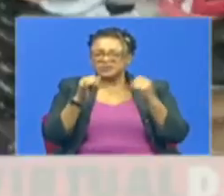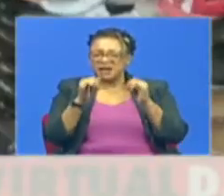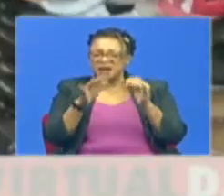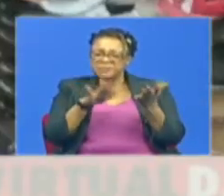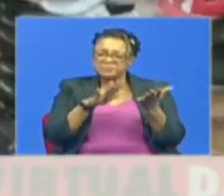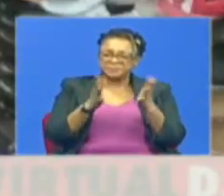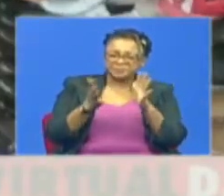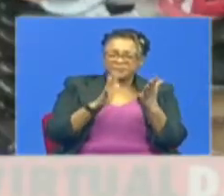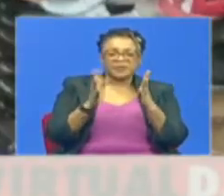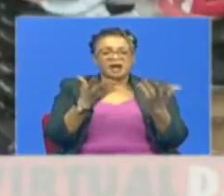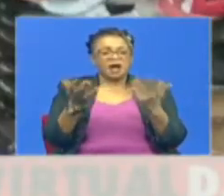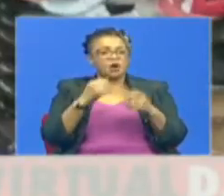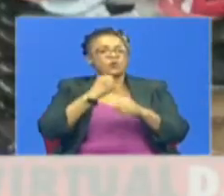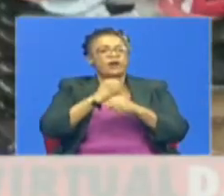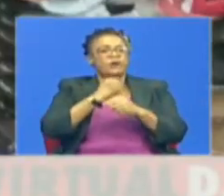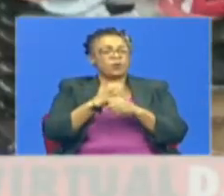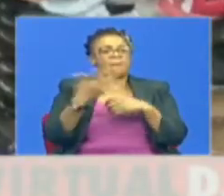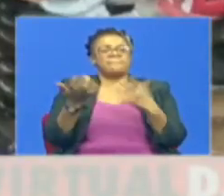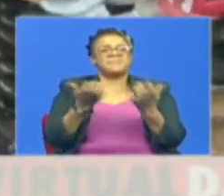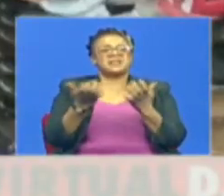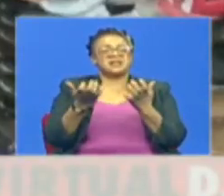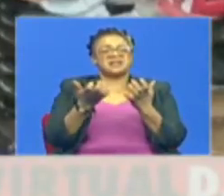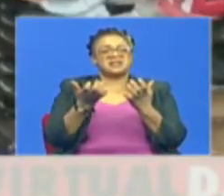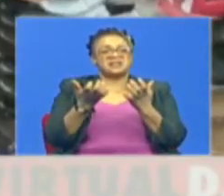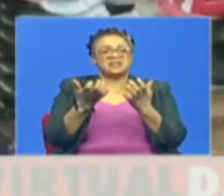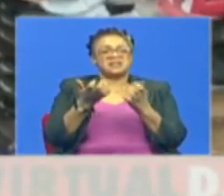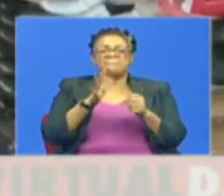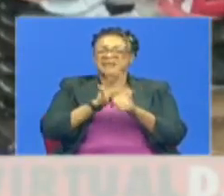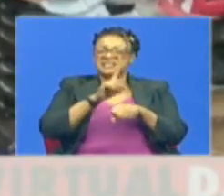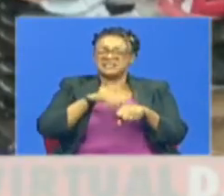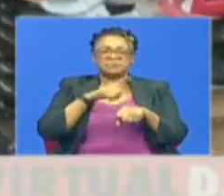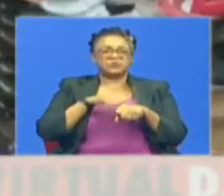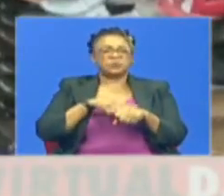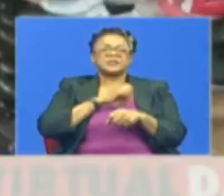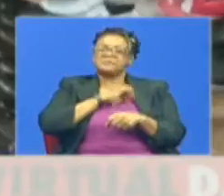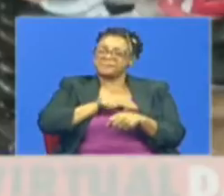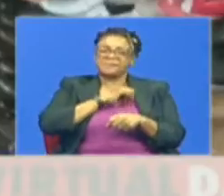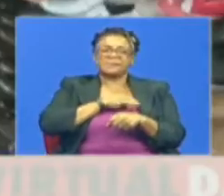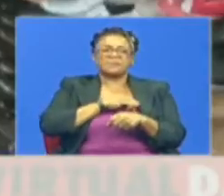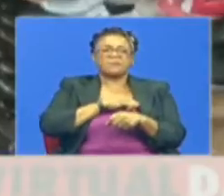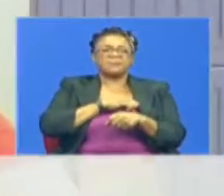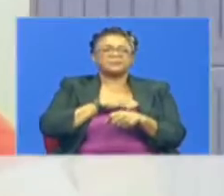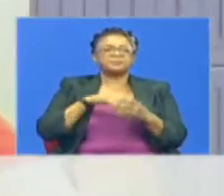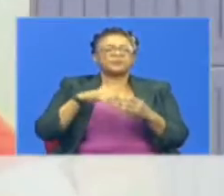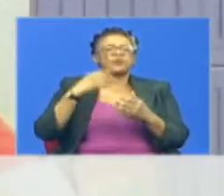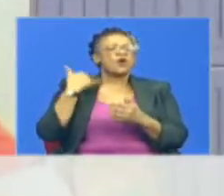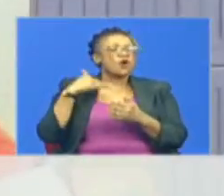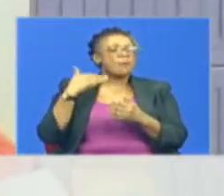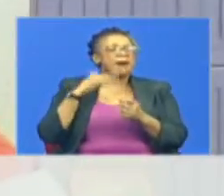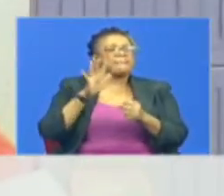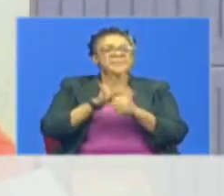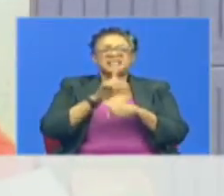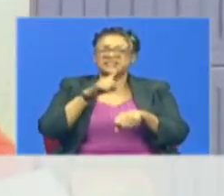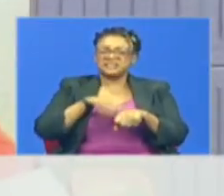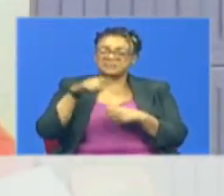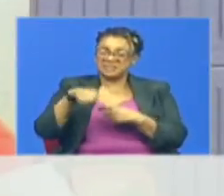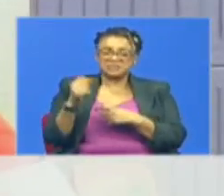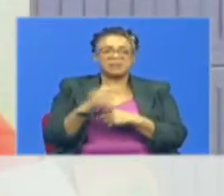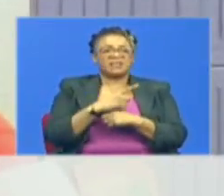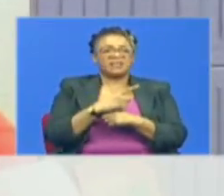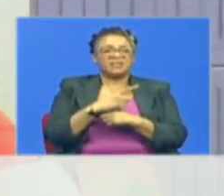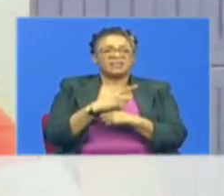wanafanya biashara. Huwa sasa saa nyingine tunafumilia. Tumetendewa wizi mara mingi hasa kwa hii mwezi.